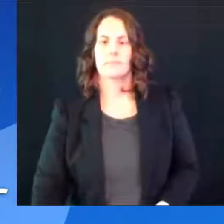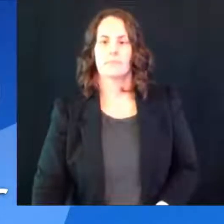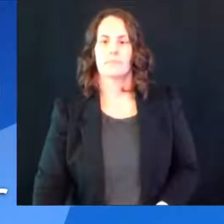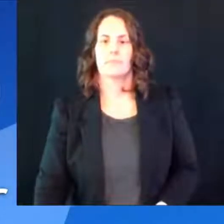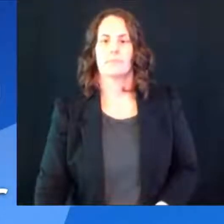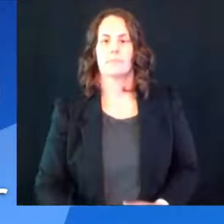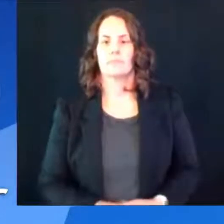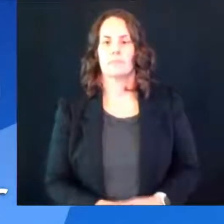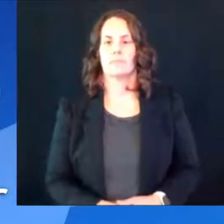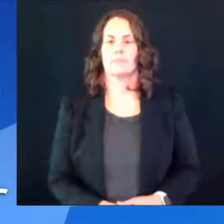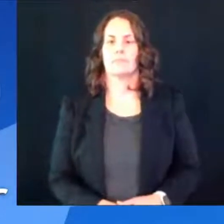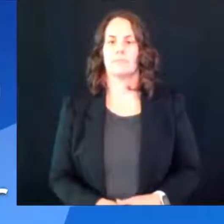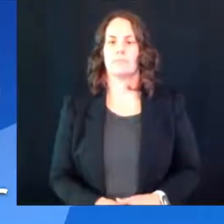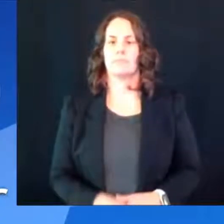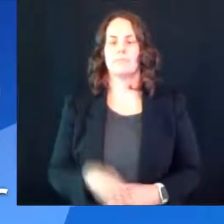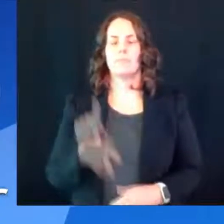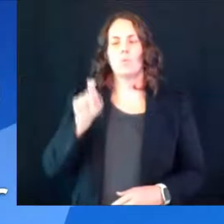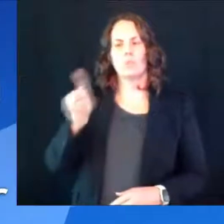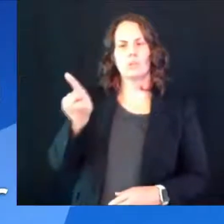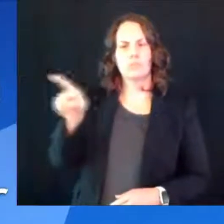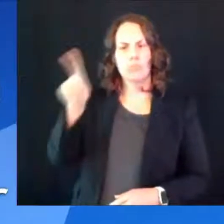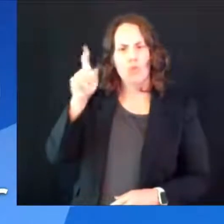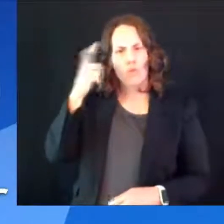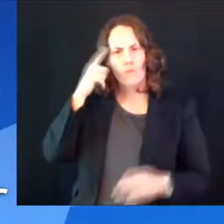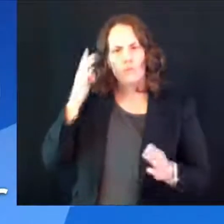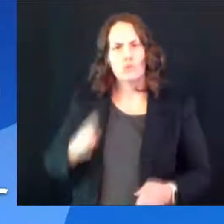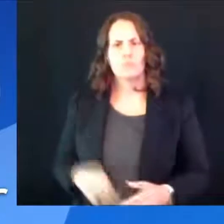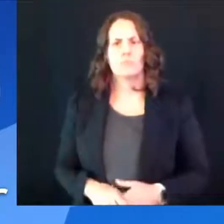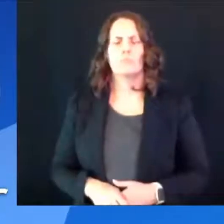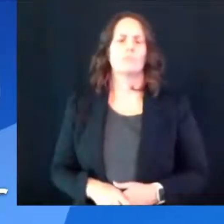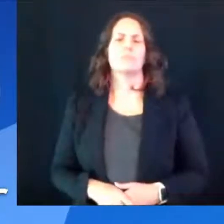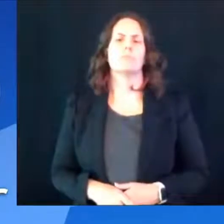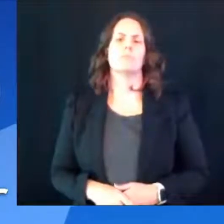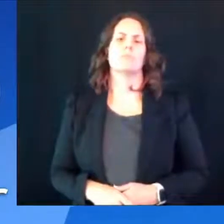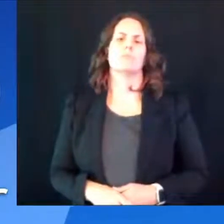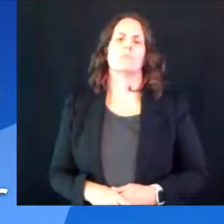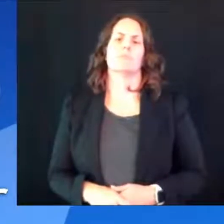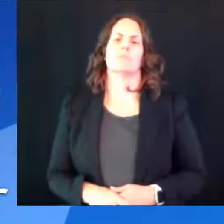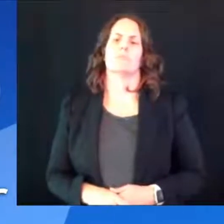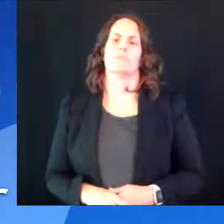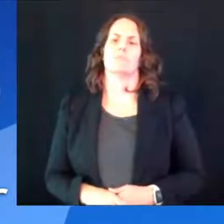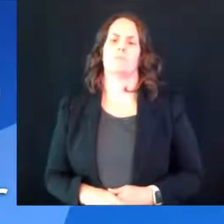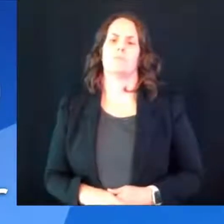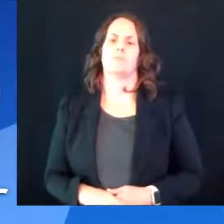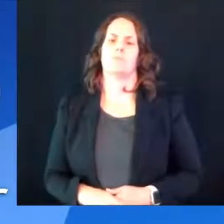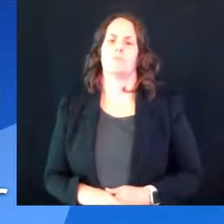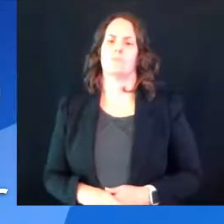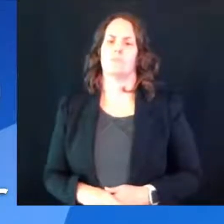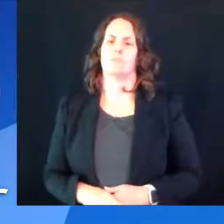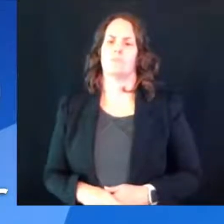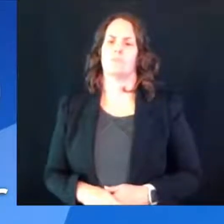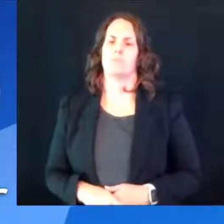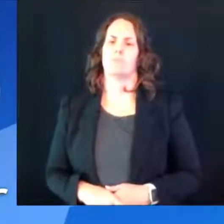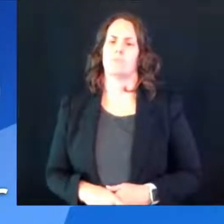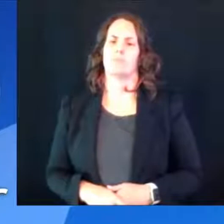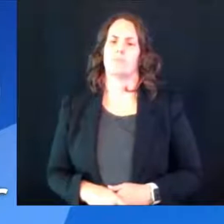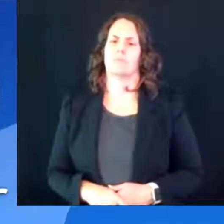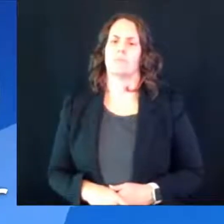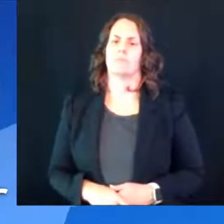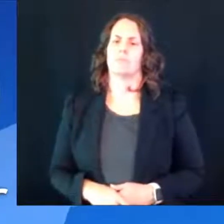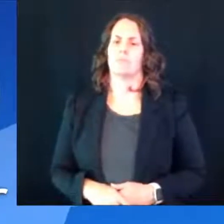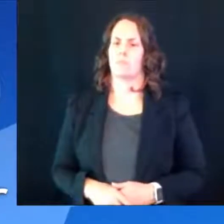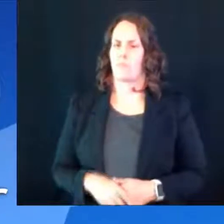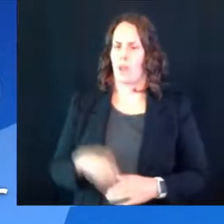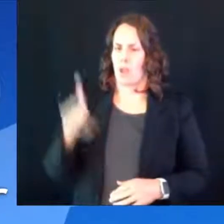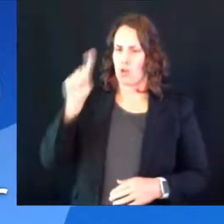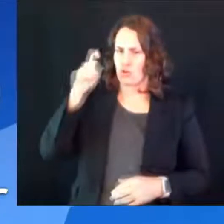law says that you are allowed to declare one emergency order for a 60-day period per emergency, and in fact,